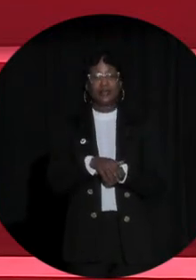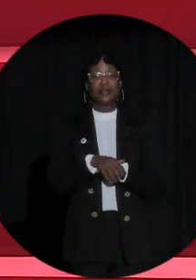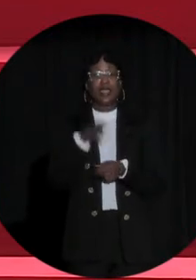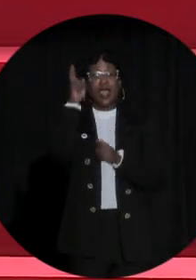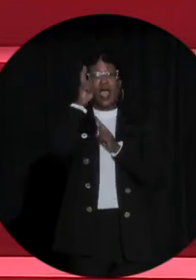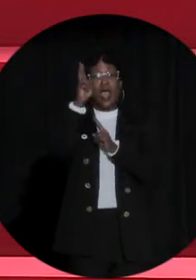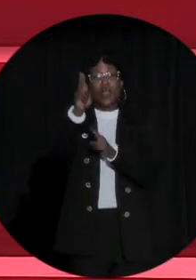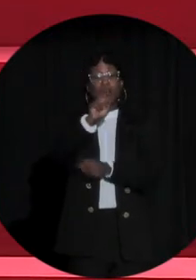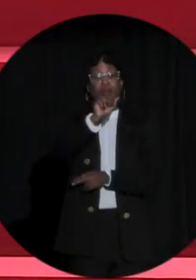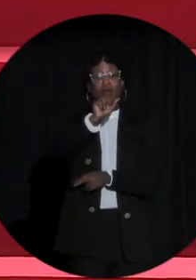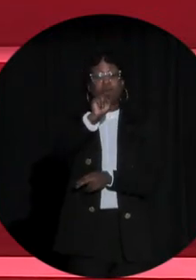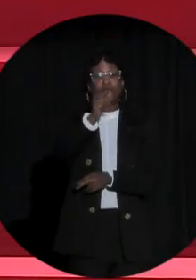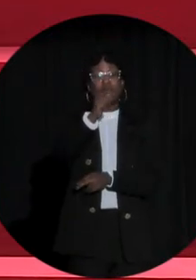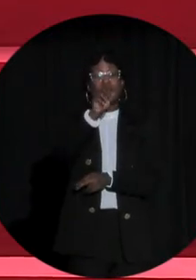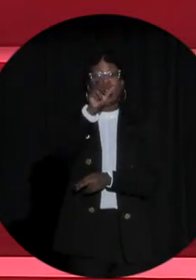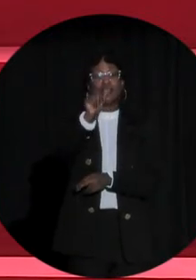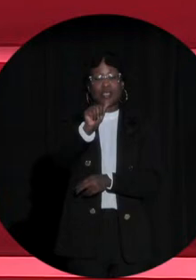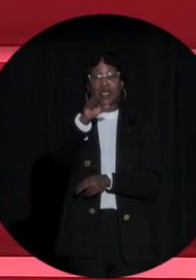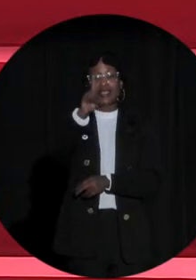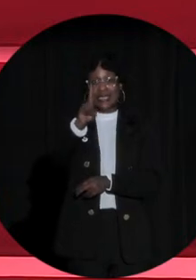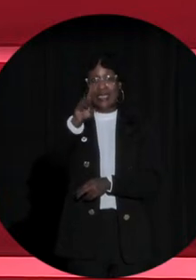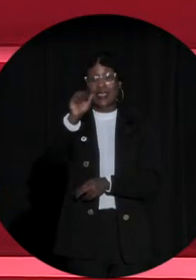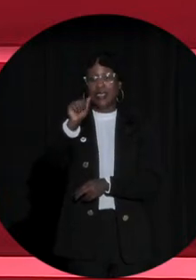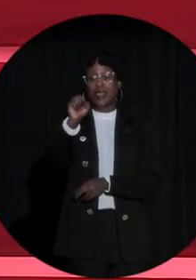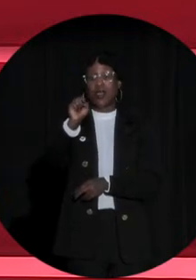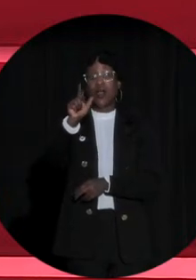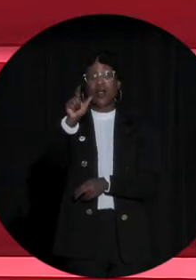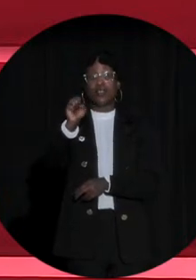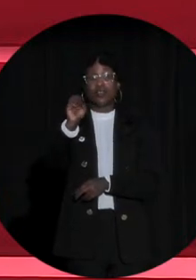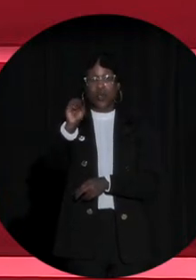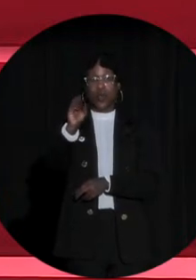Honorable Angela D. Also Brooks.